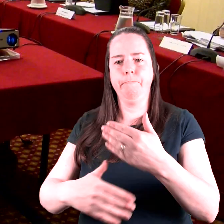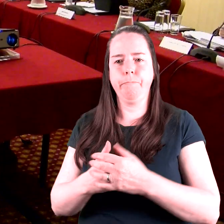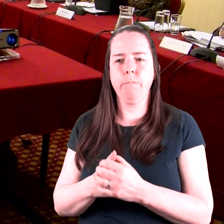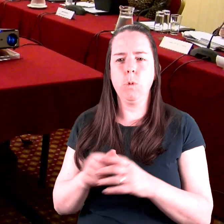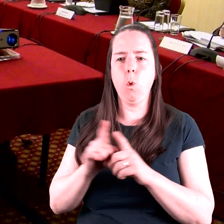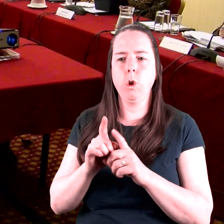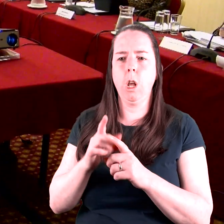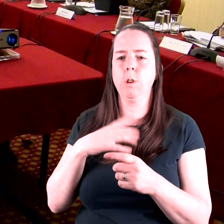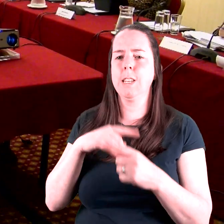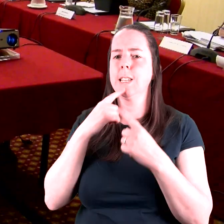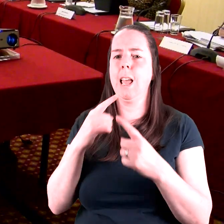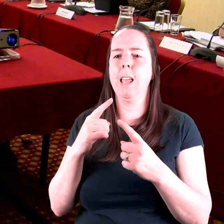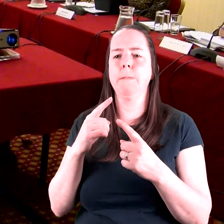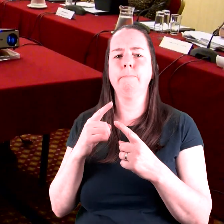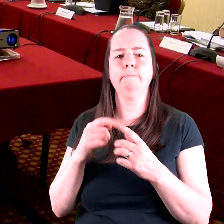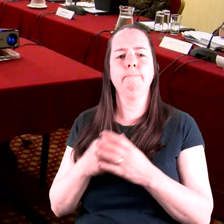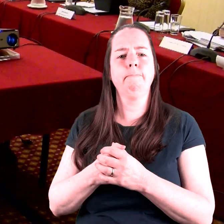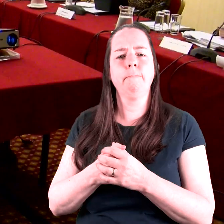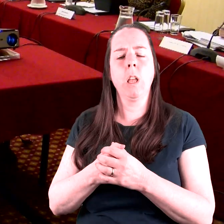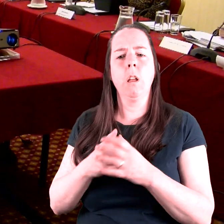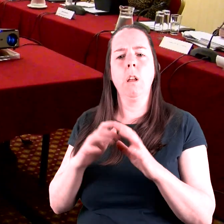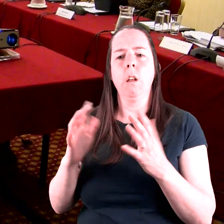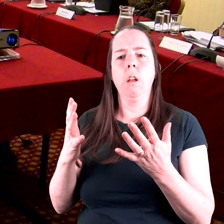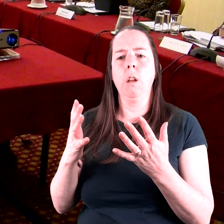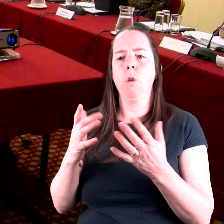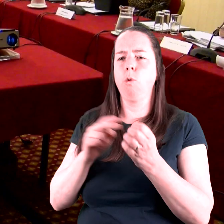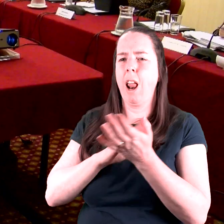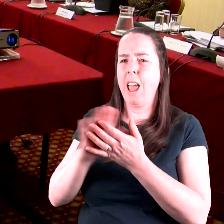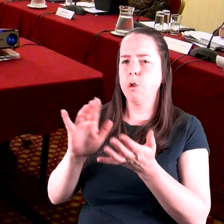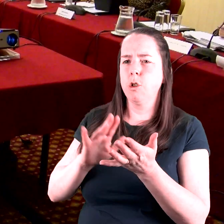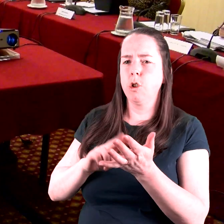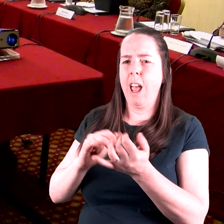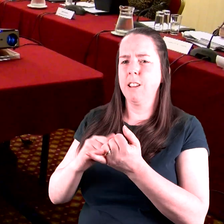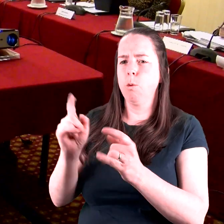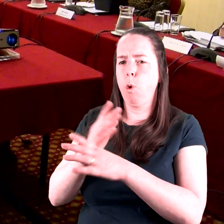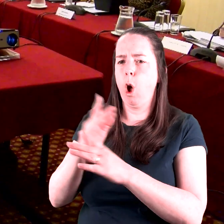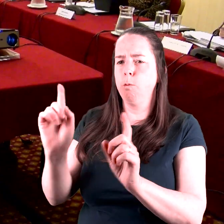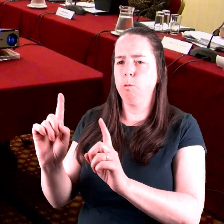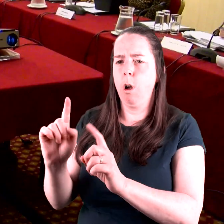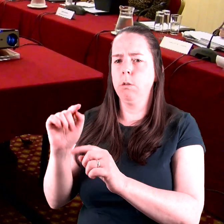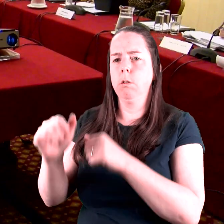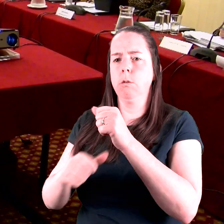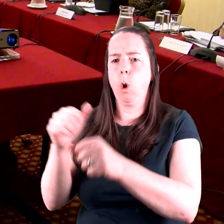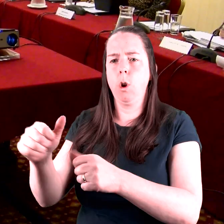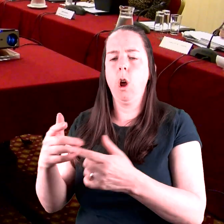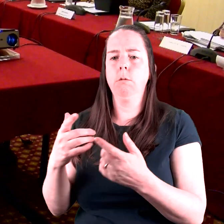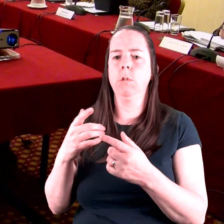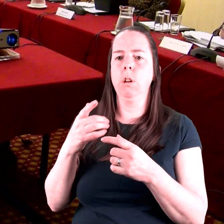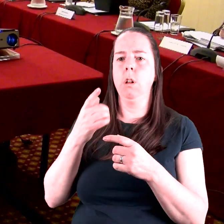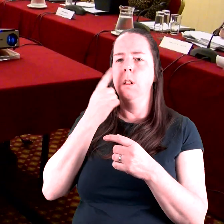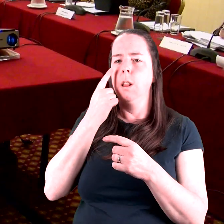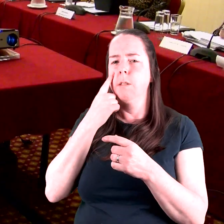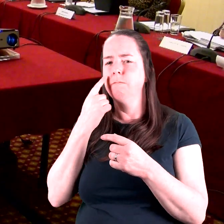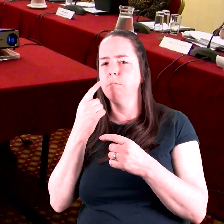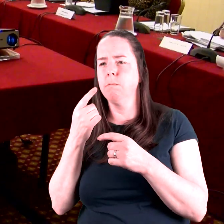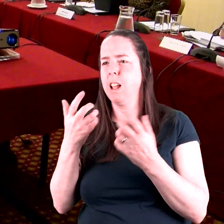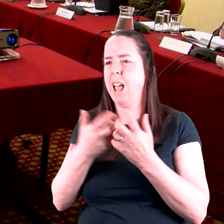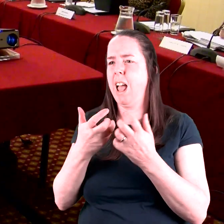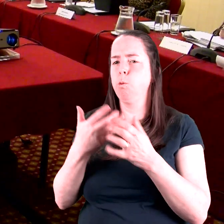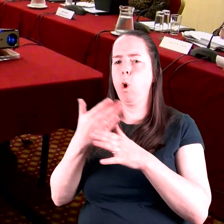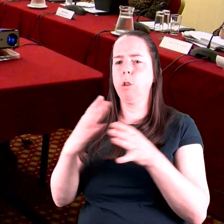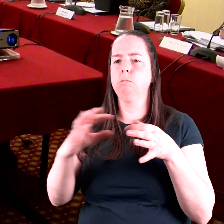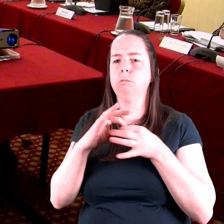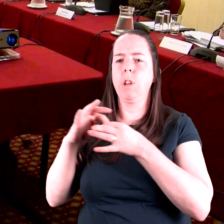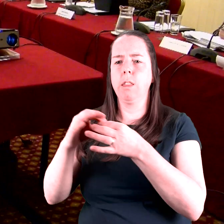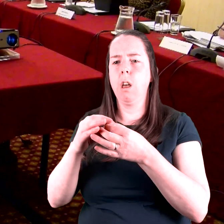But also, I was just going to say, well, you do to have NHS work that's going on. And what we are looking to do is maybe join all of this together into a single way